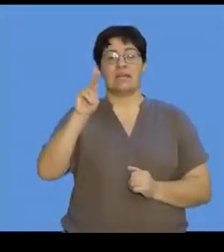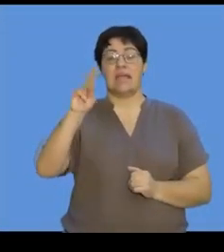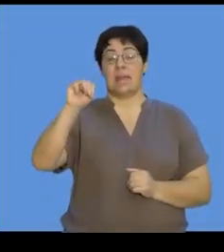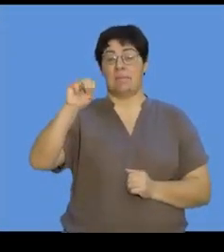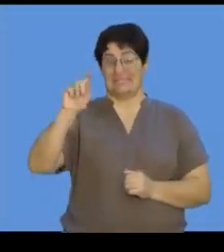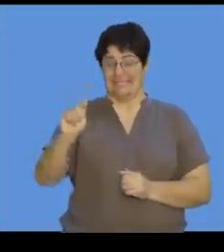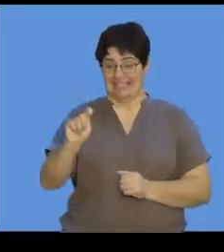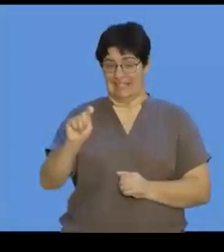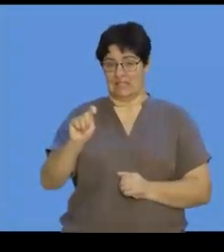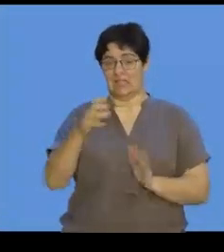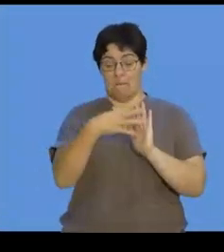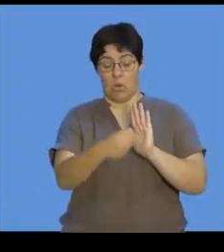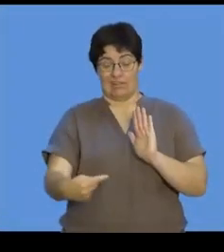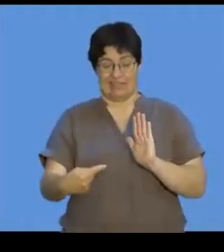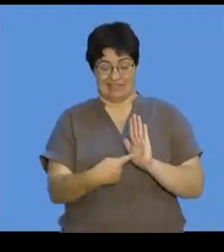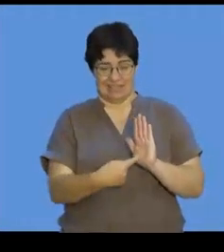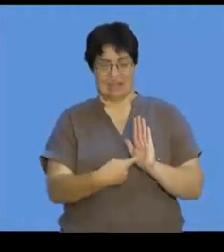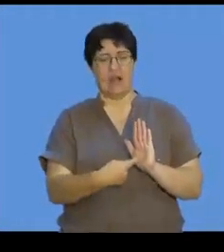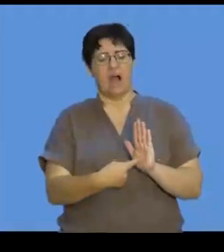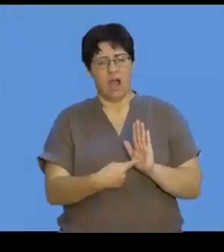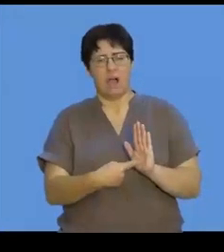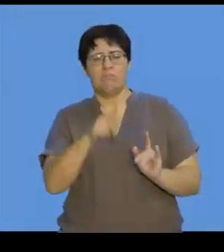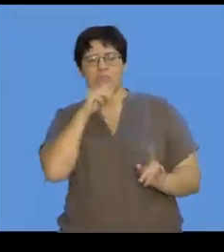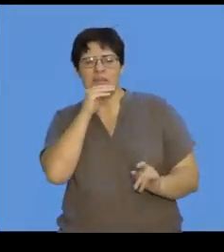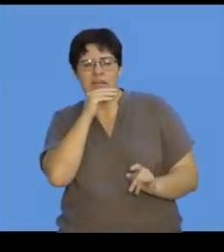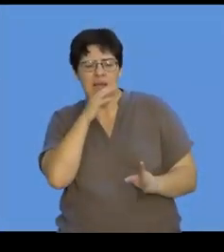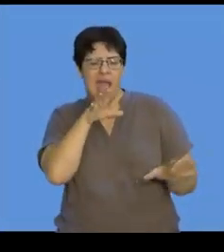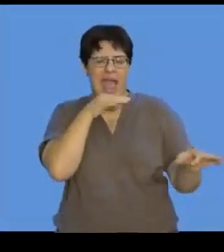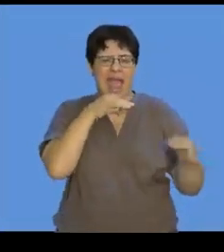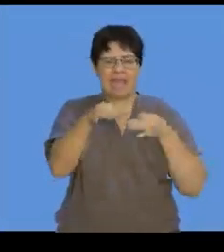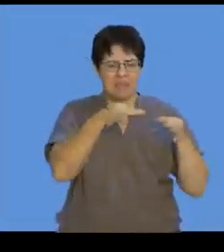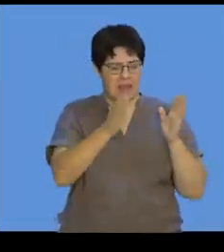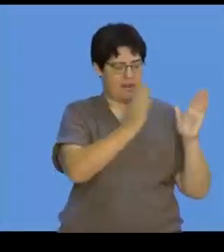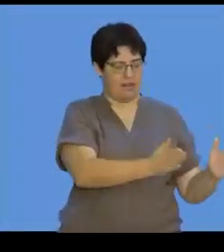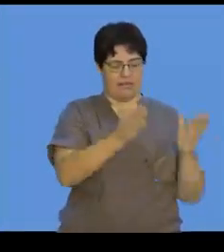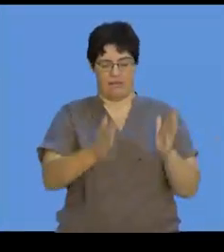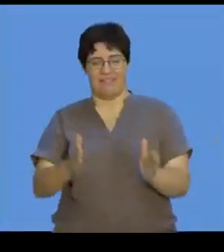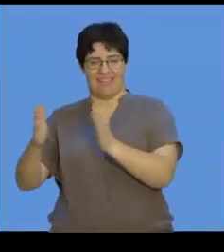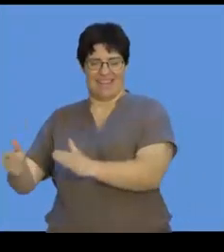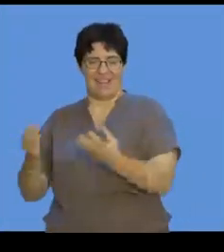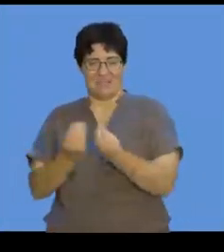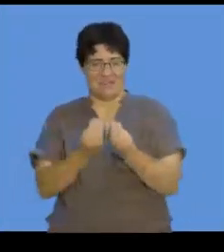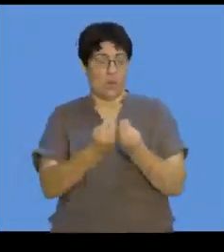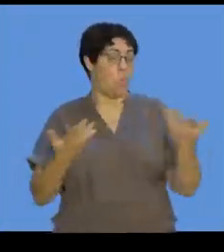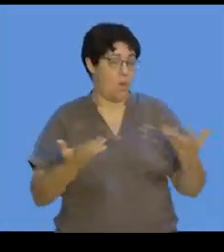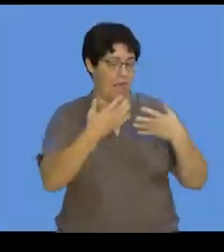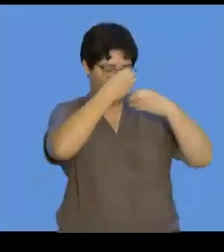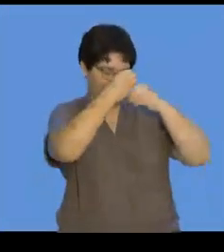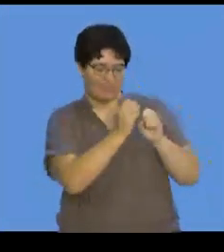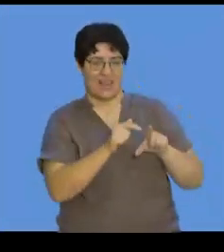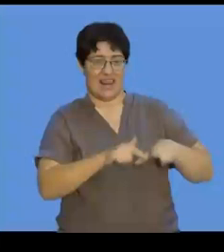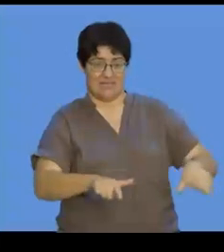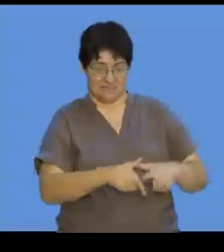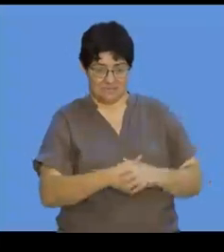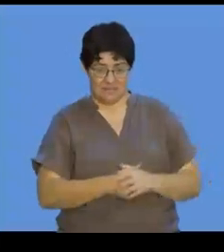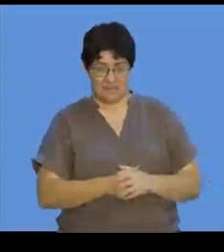theory, as a model, it generally gives us a description of the three states of matter at a microscopic level, as we would have